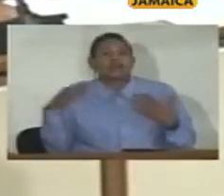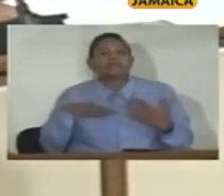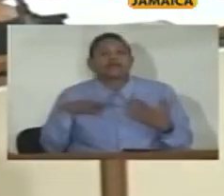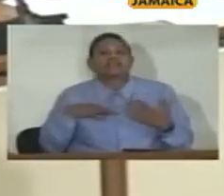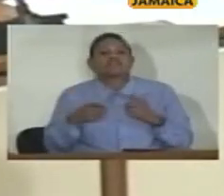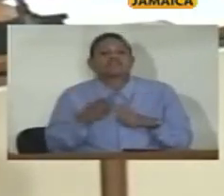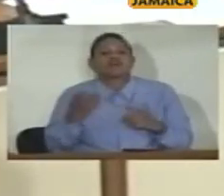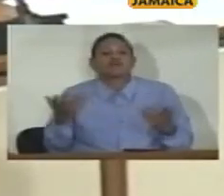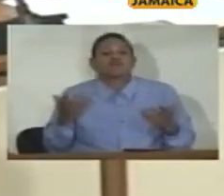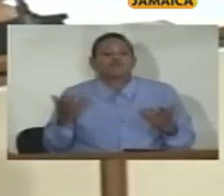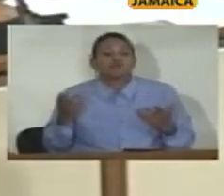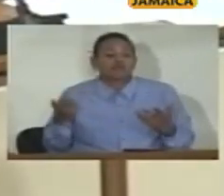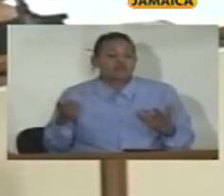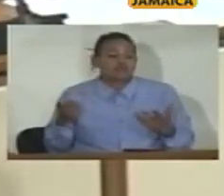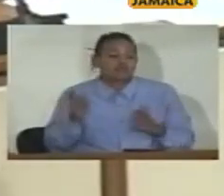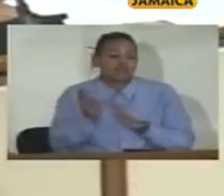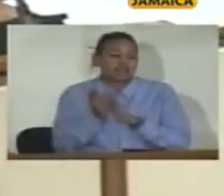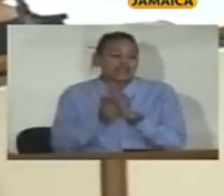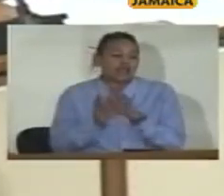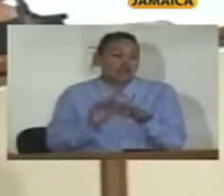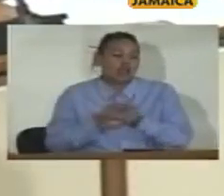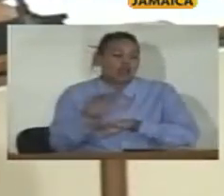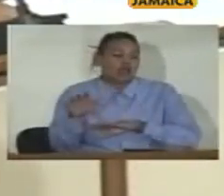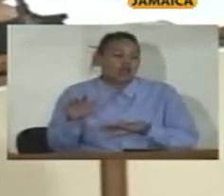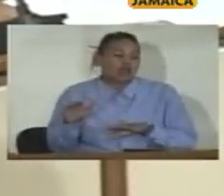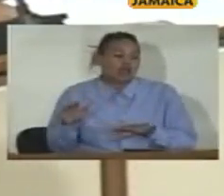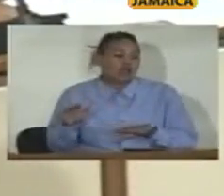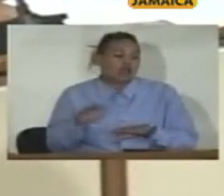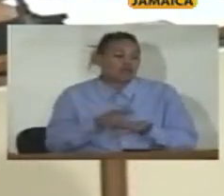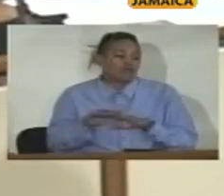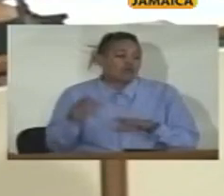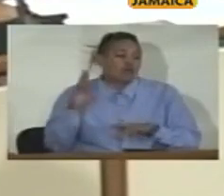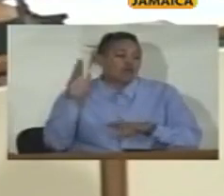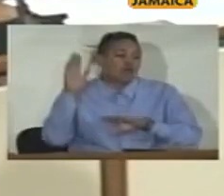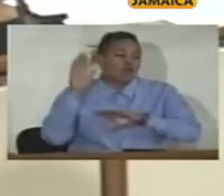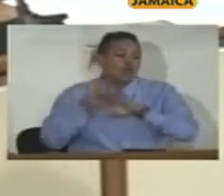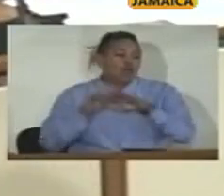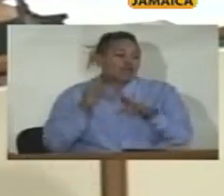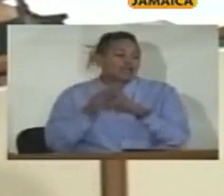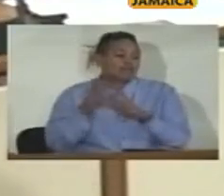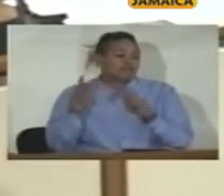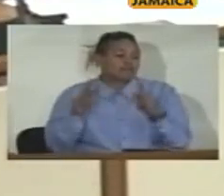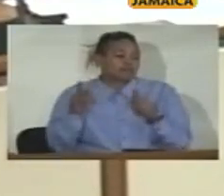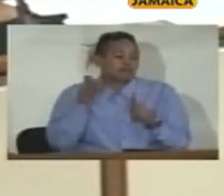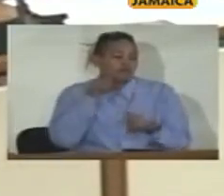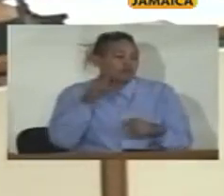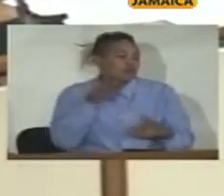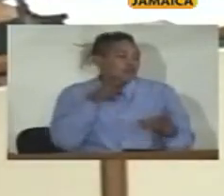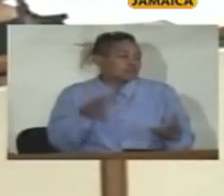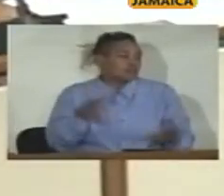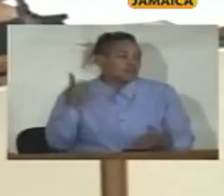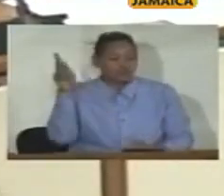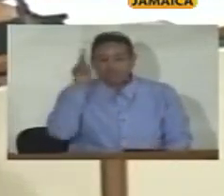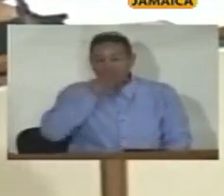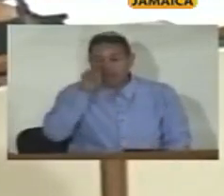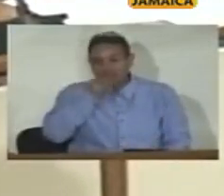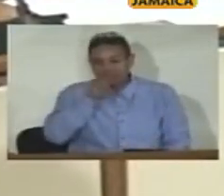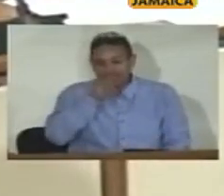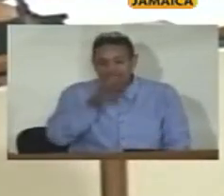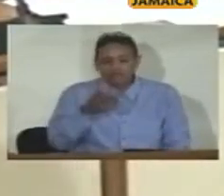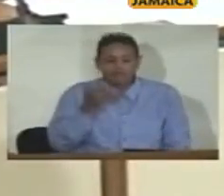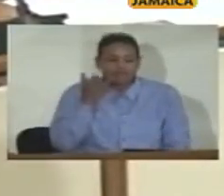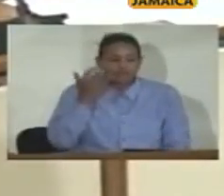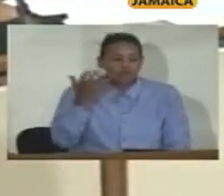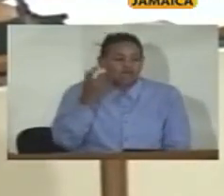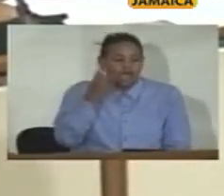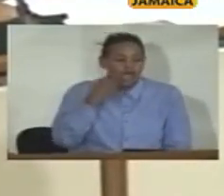the legal advice. We don't call names of people who are not in here carelessly. If you wish to